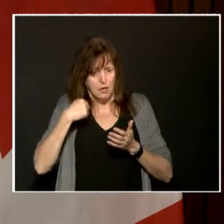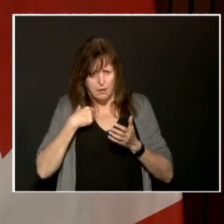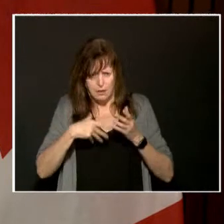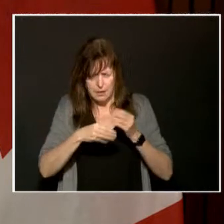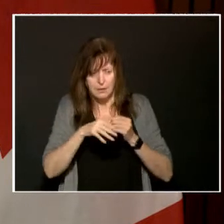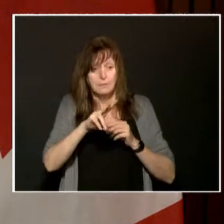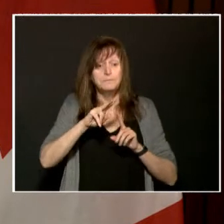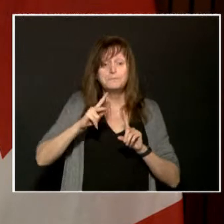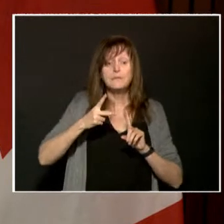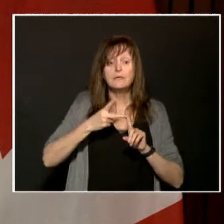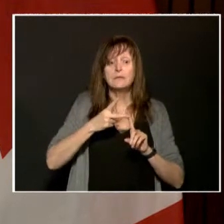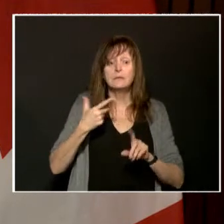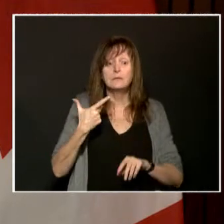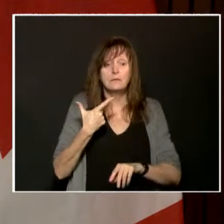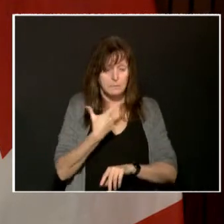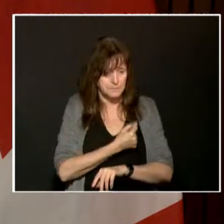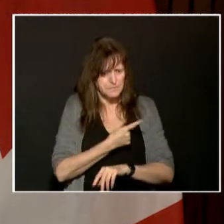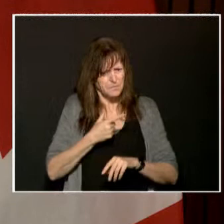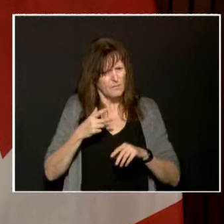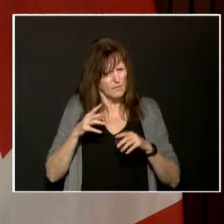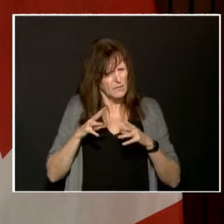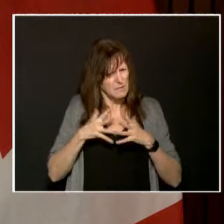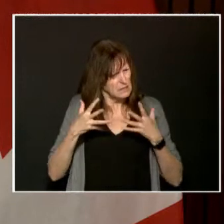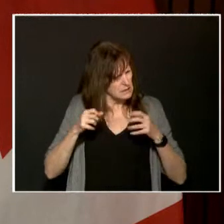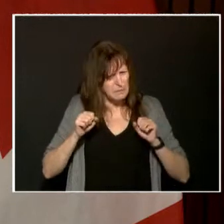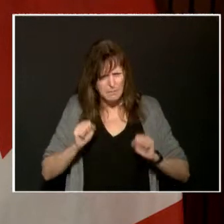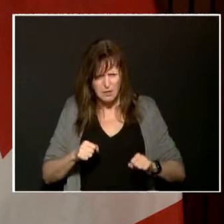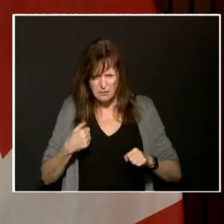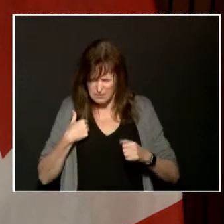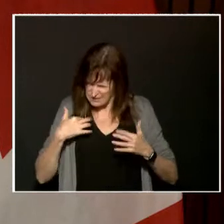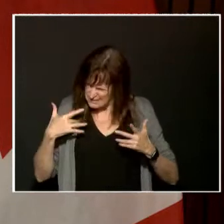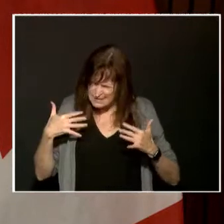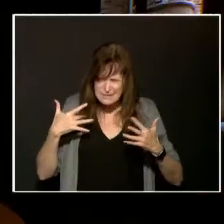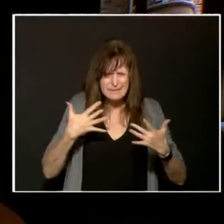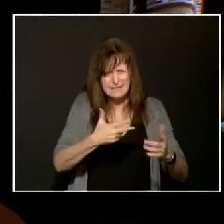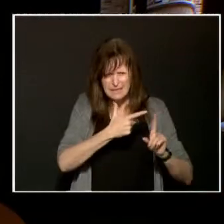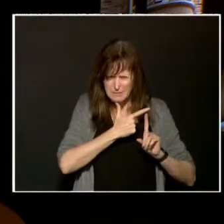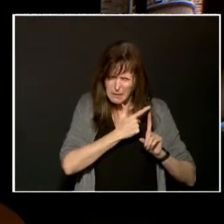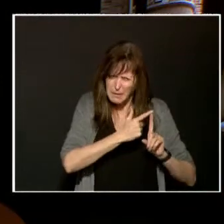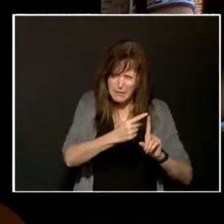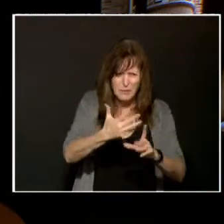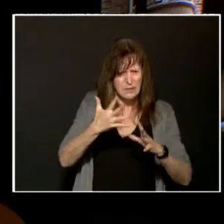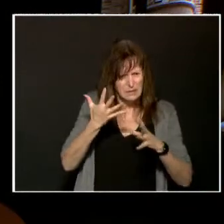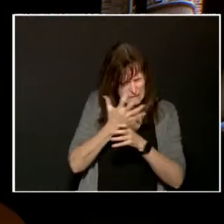and so anything that is safe that we can do there is positive. Follow-up?